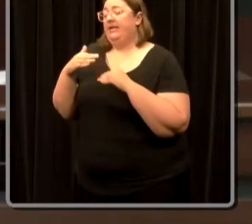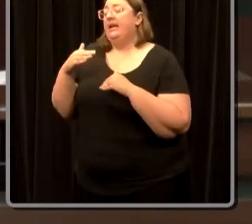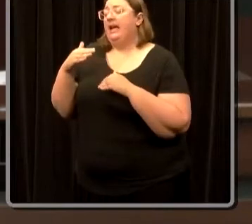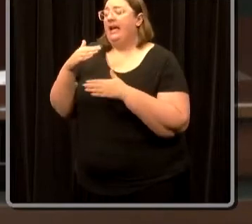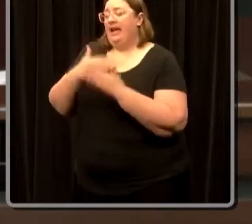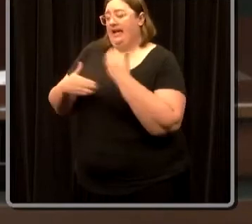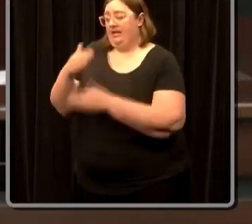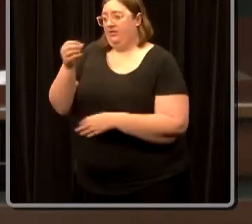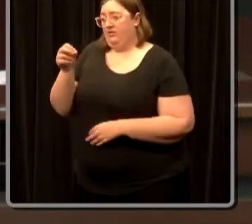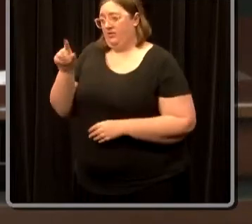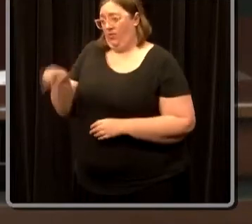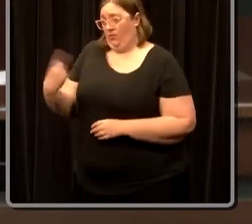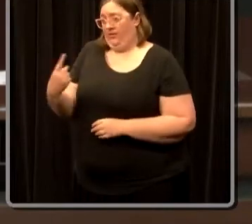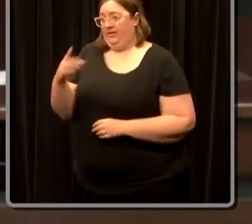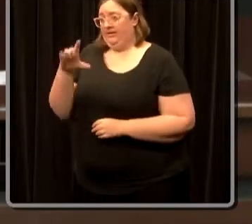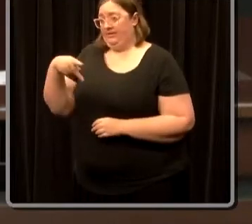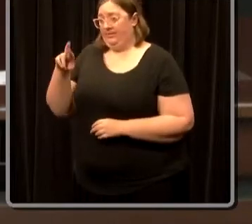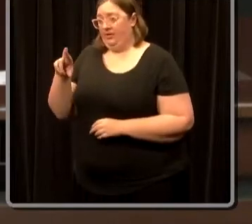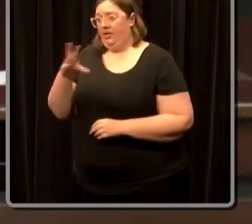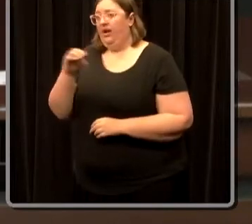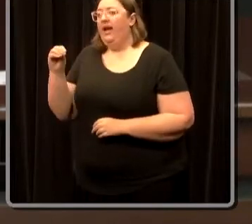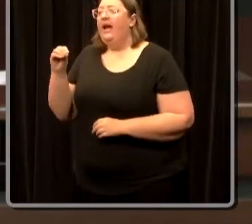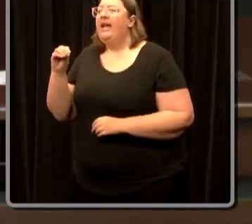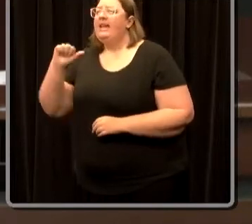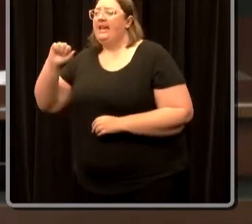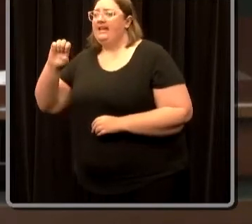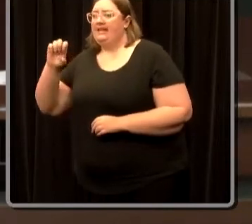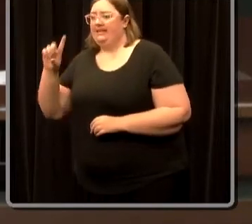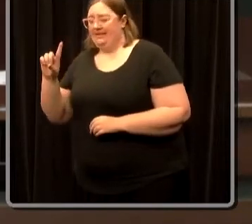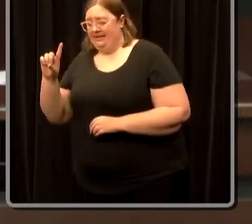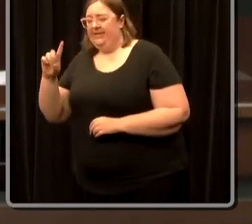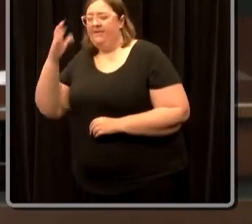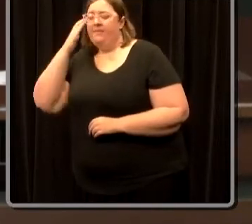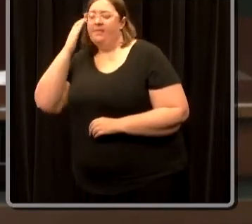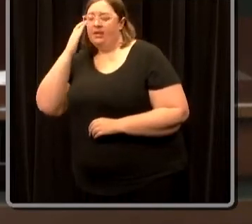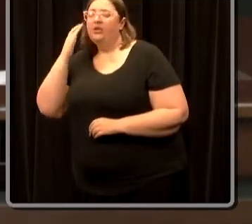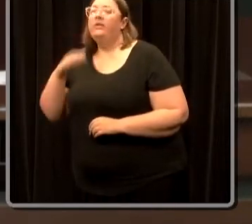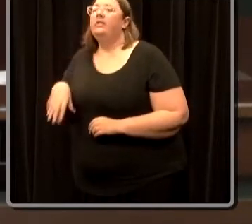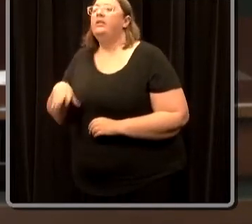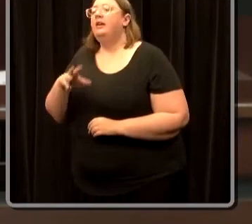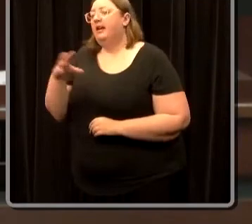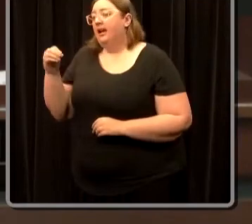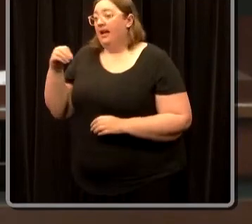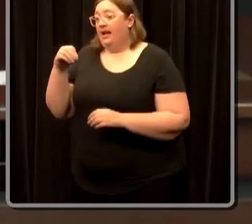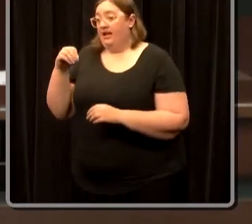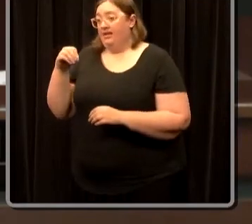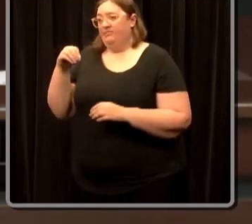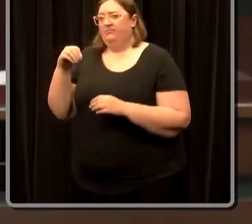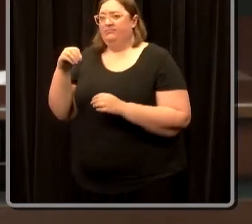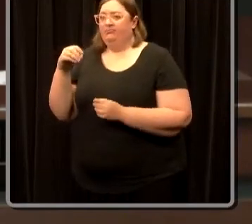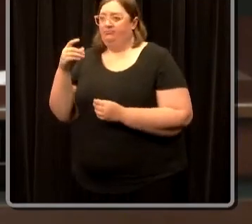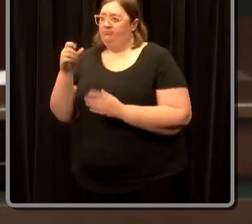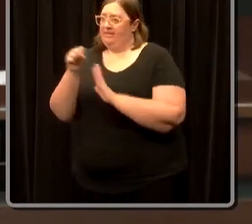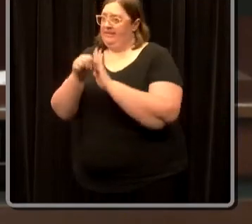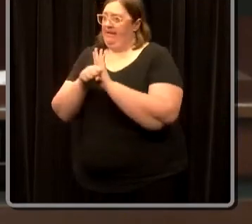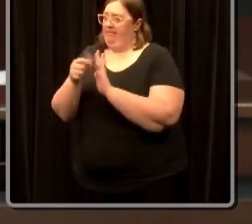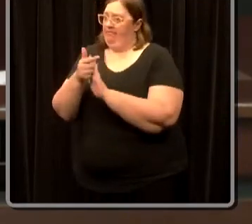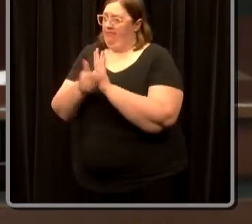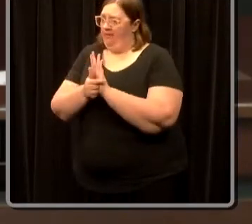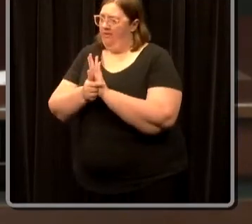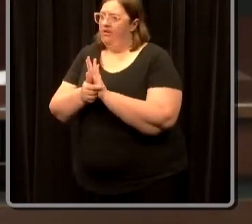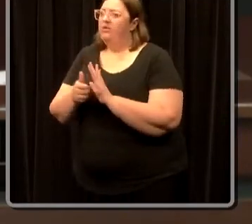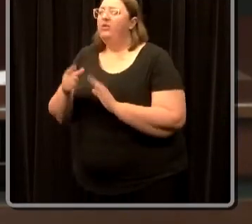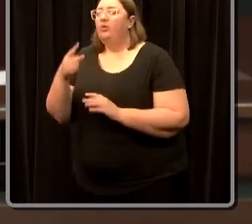and AED familiarity. Started in incoming freshmen of 2019 as a state law, and so it's one thing to have